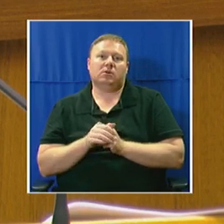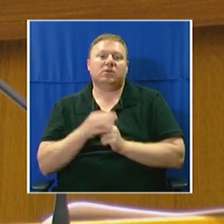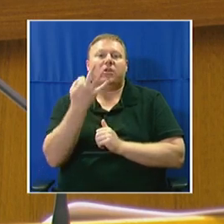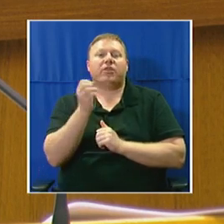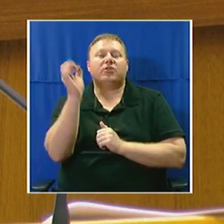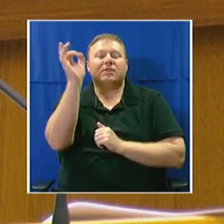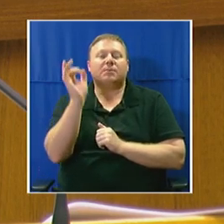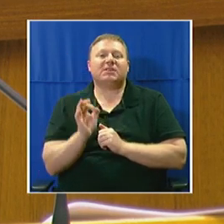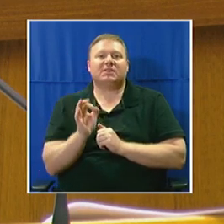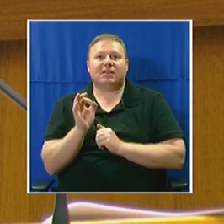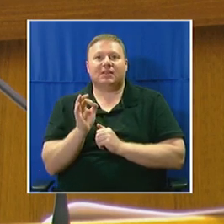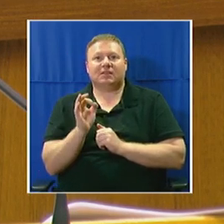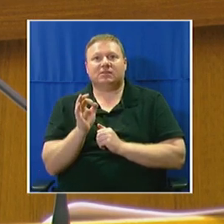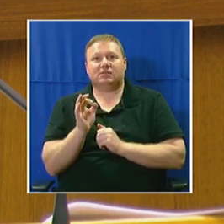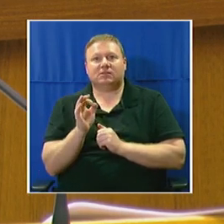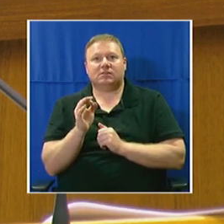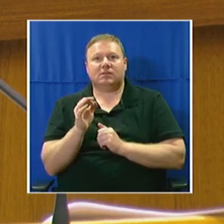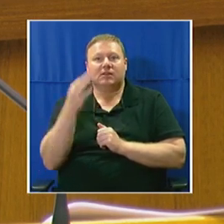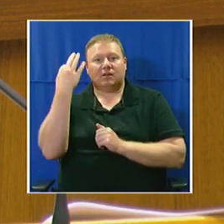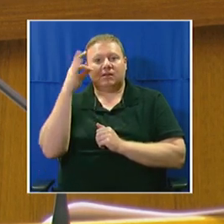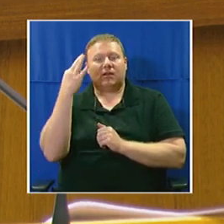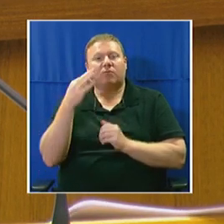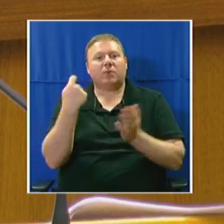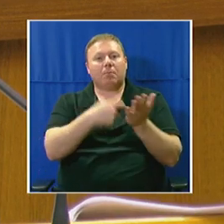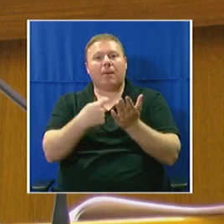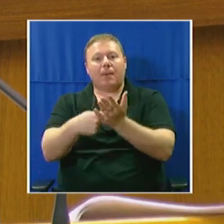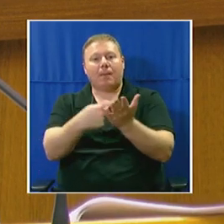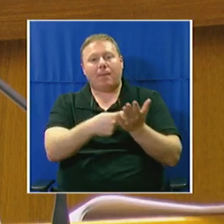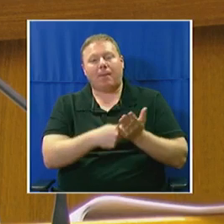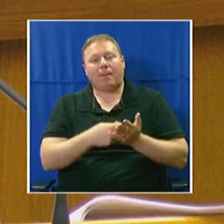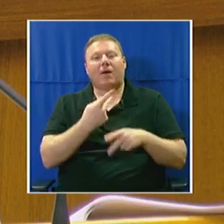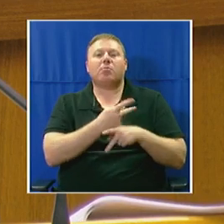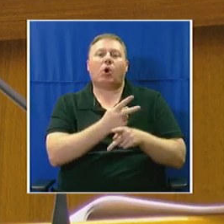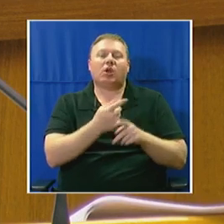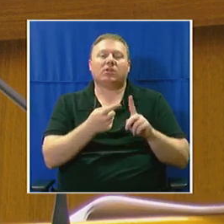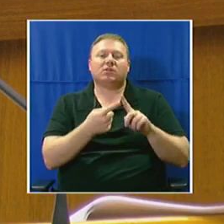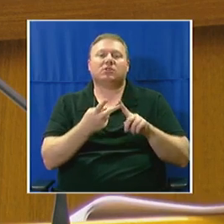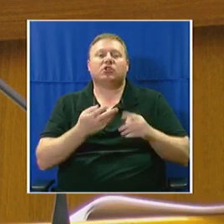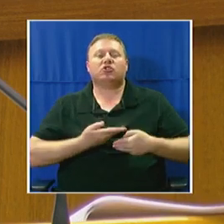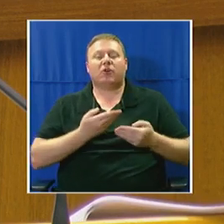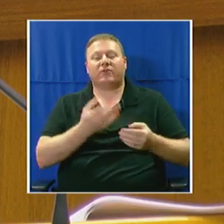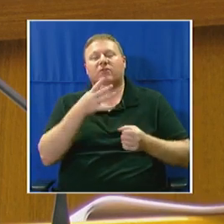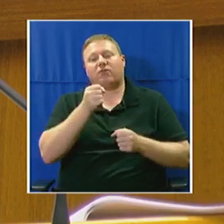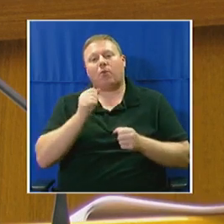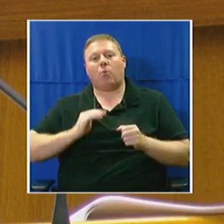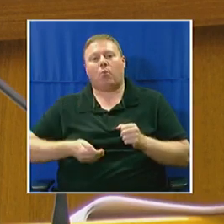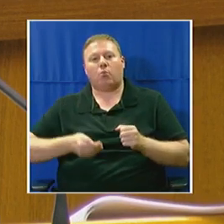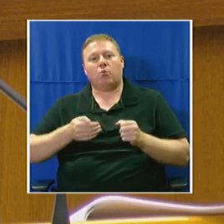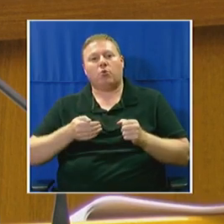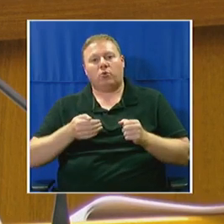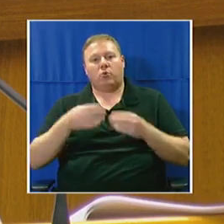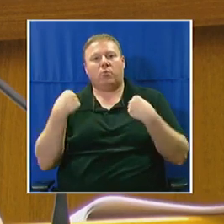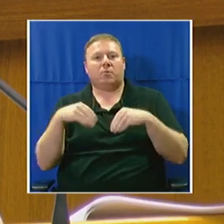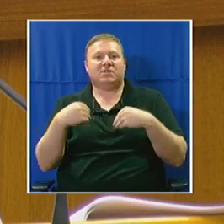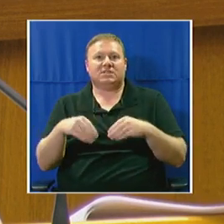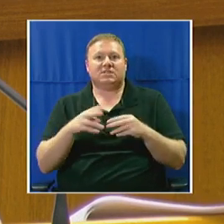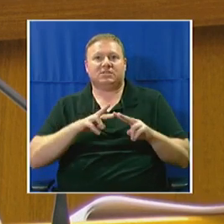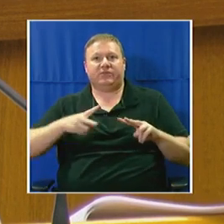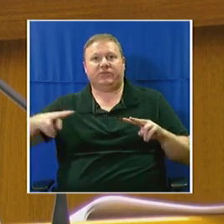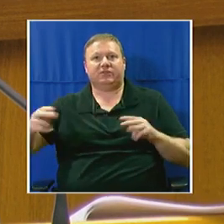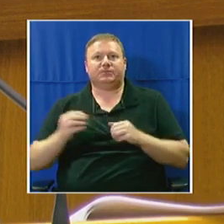spent will be allocated to goods and services from these Enterprises government will have will help grow